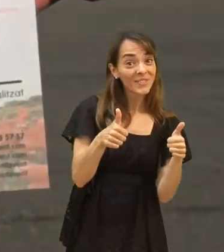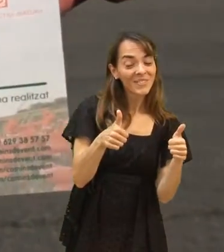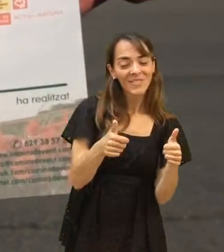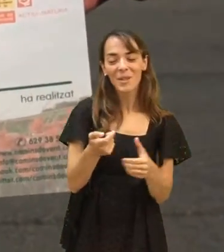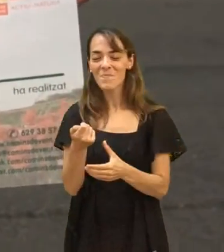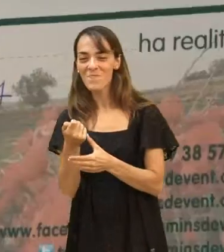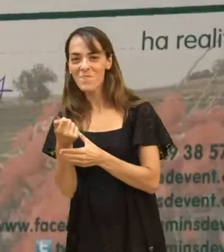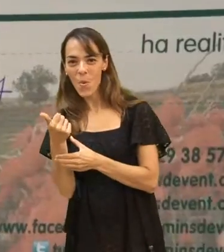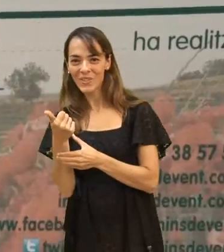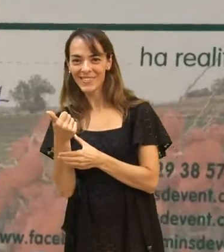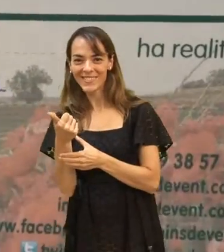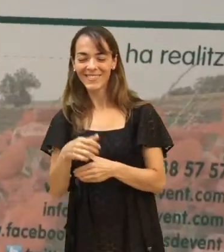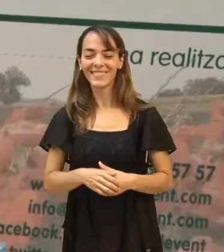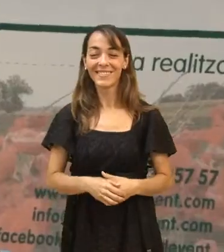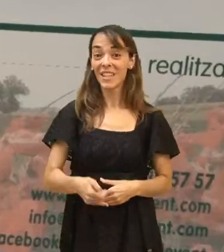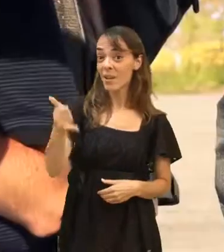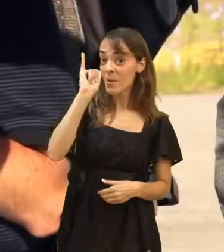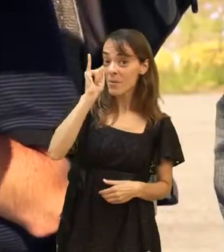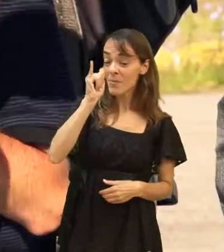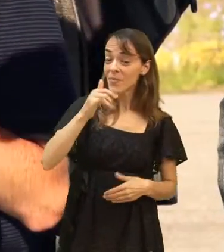time to crack open a bottle of bubbly.